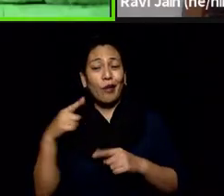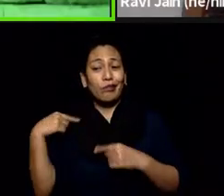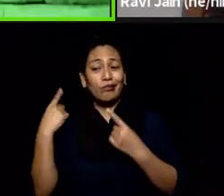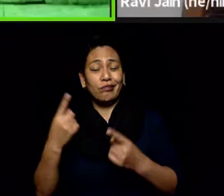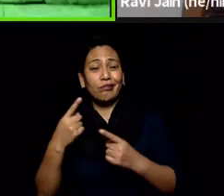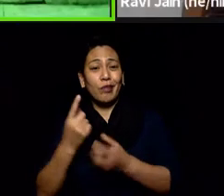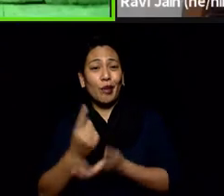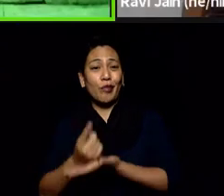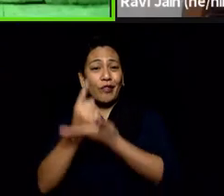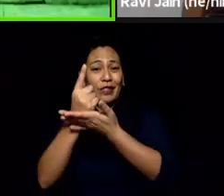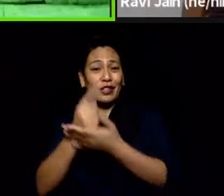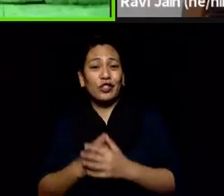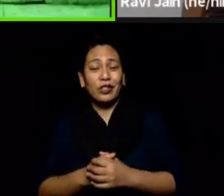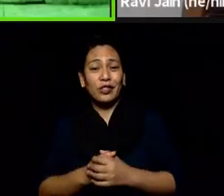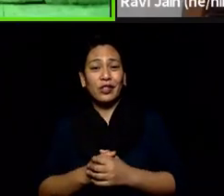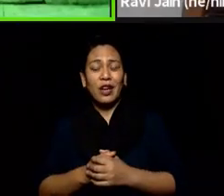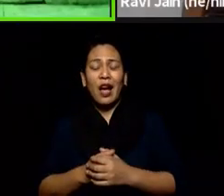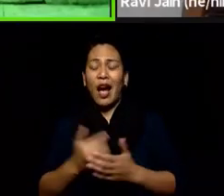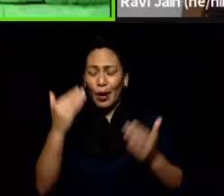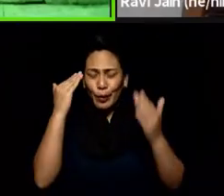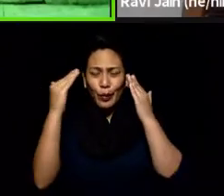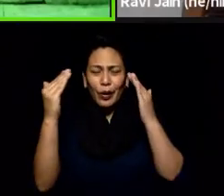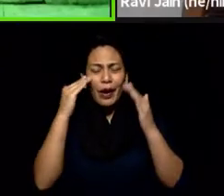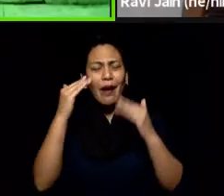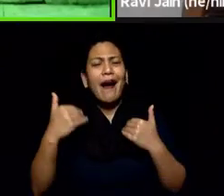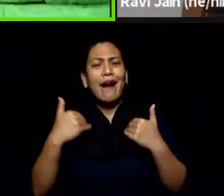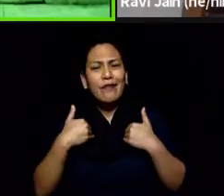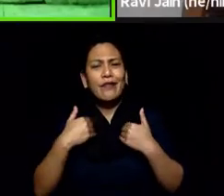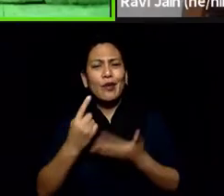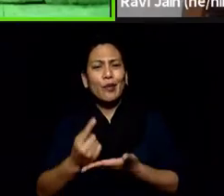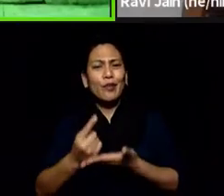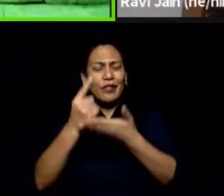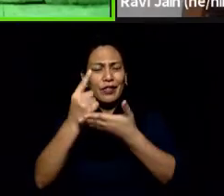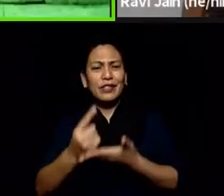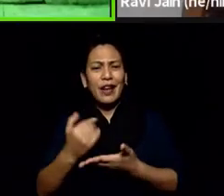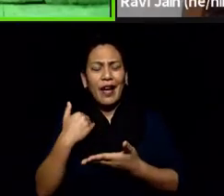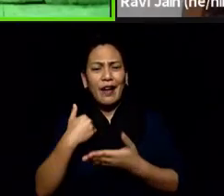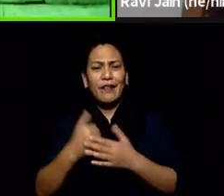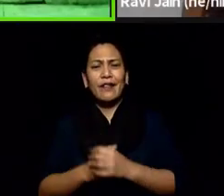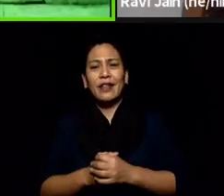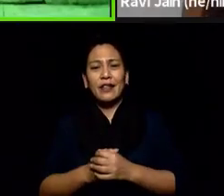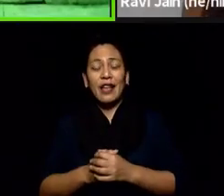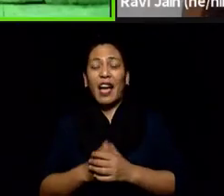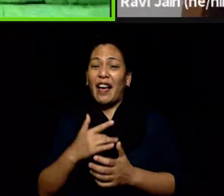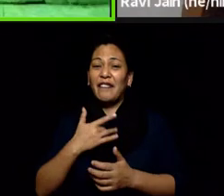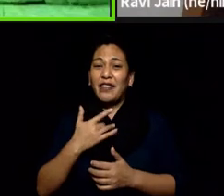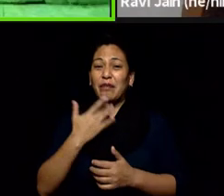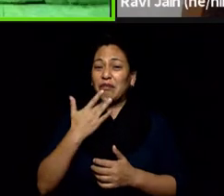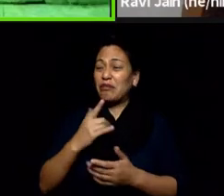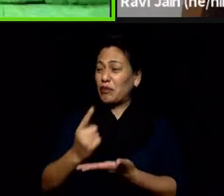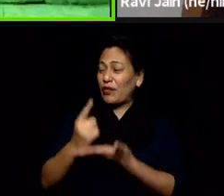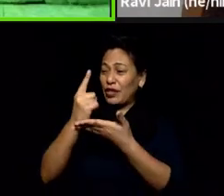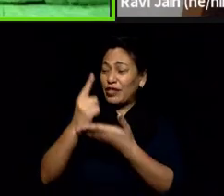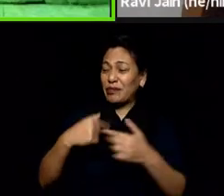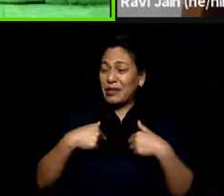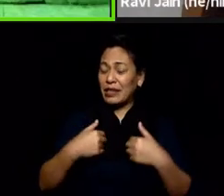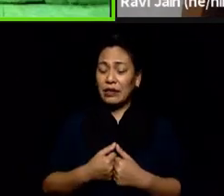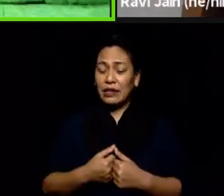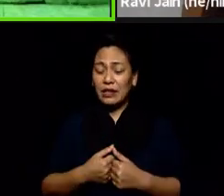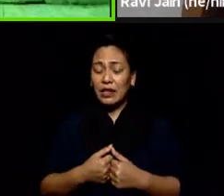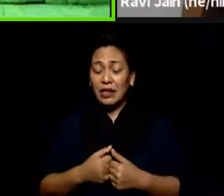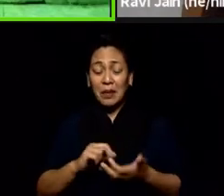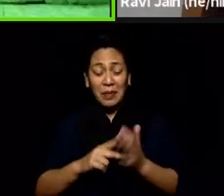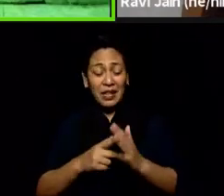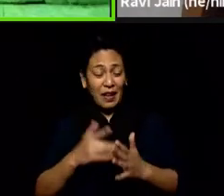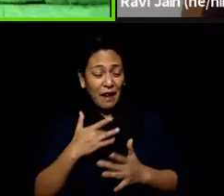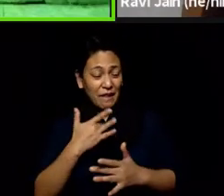because I'm aware of my privilege, and I'm, you know, I feel privileged. And so to feel that